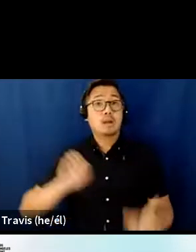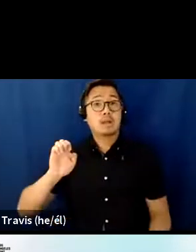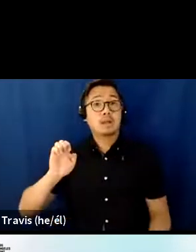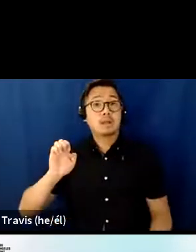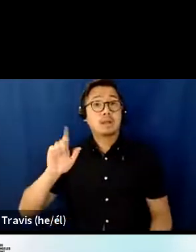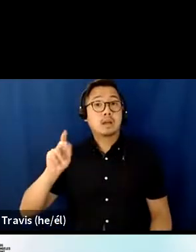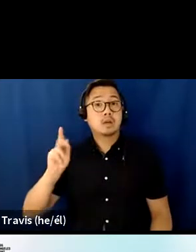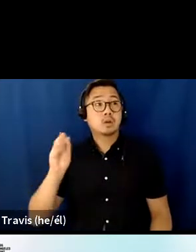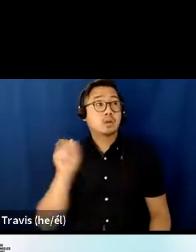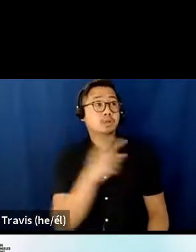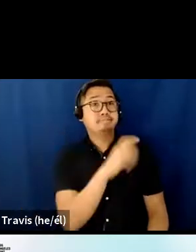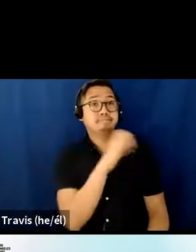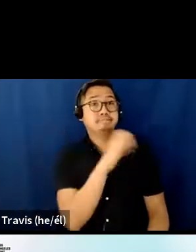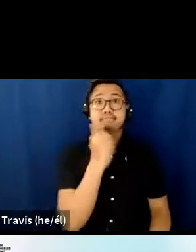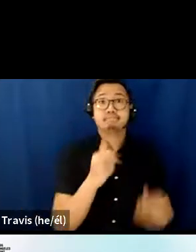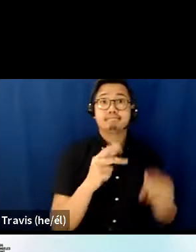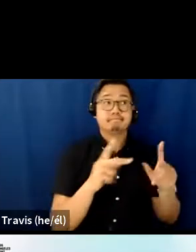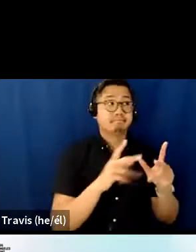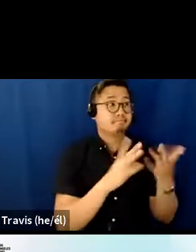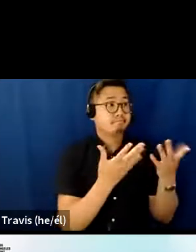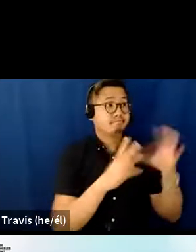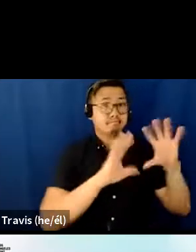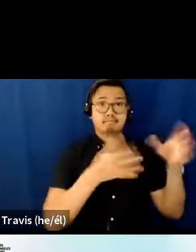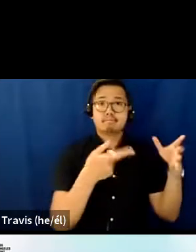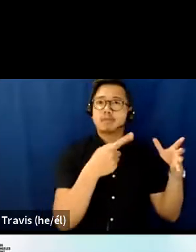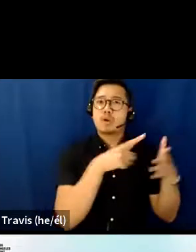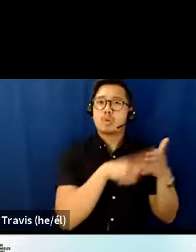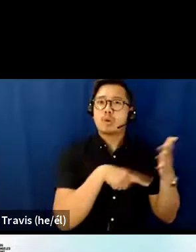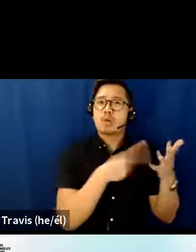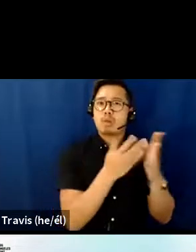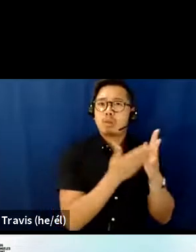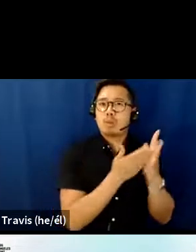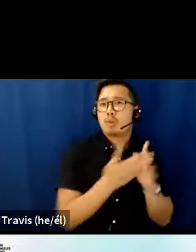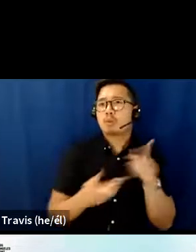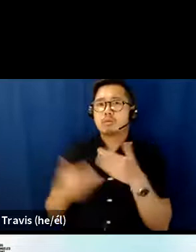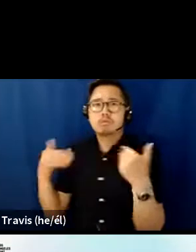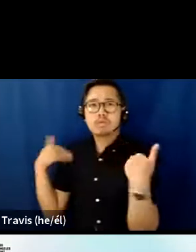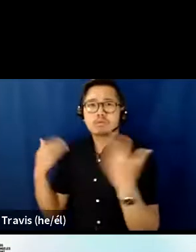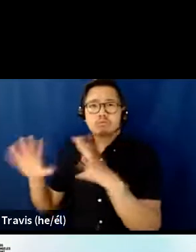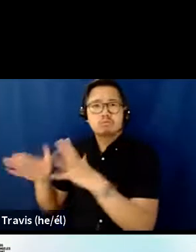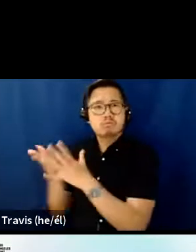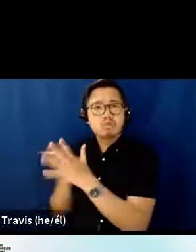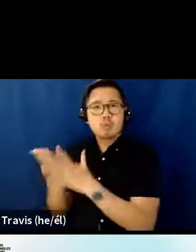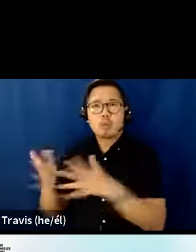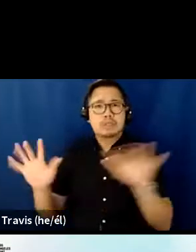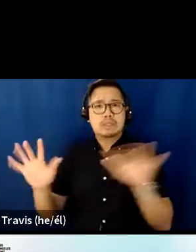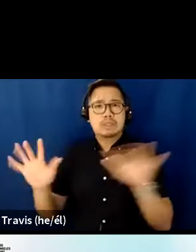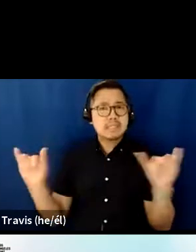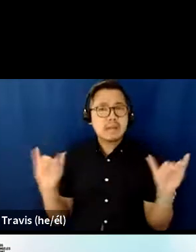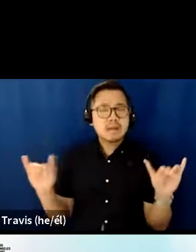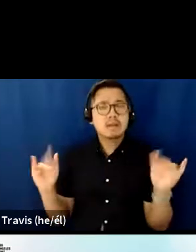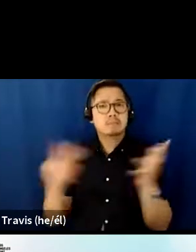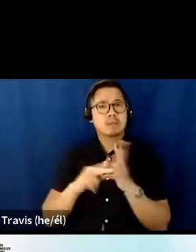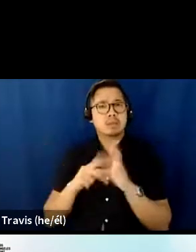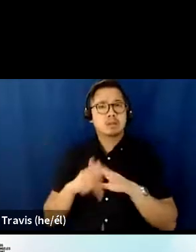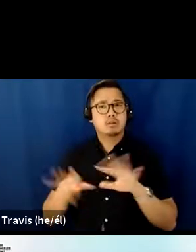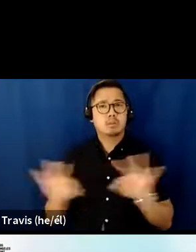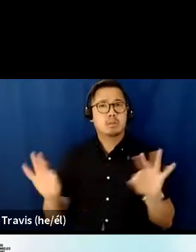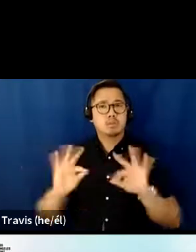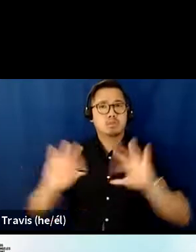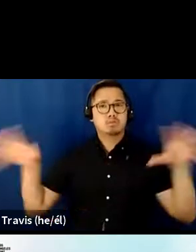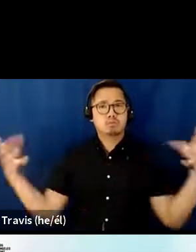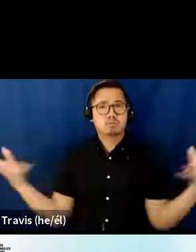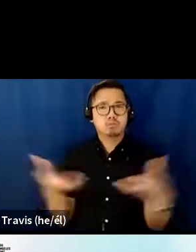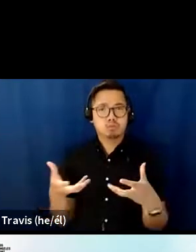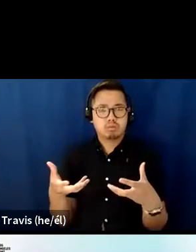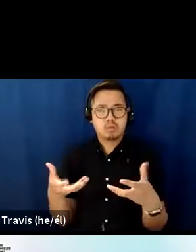about are the same things that the youth are going through. So what's up? We need a link. We need to understand what's happening. Where's